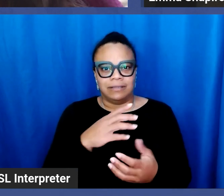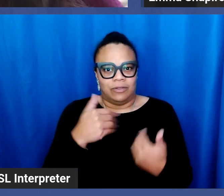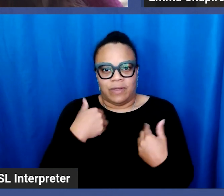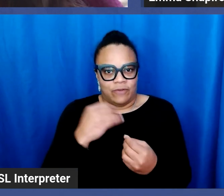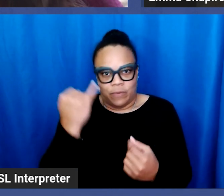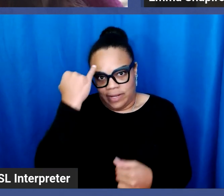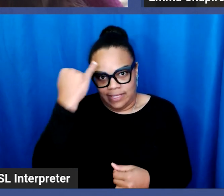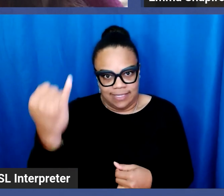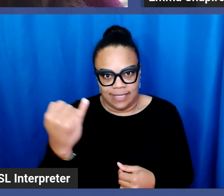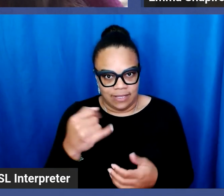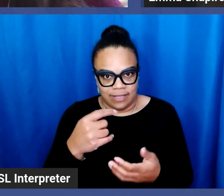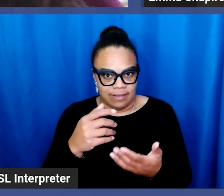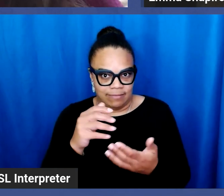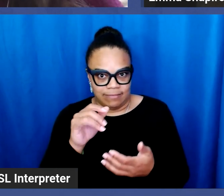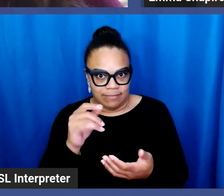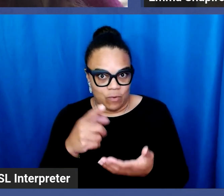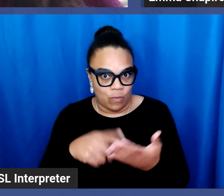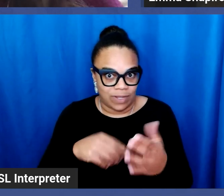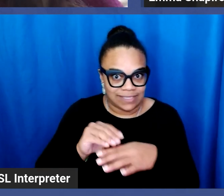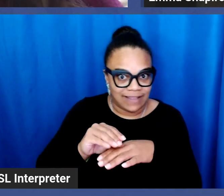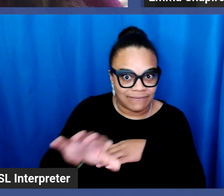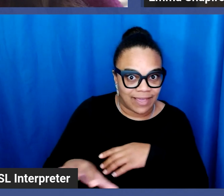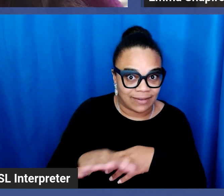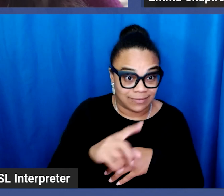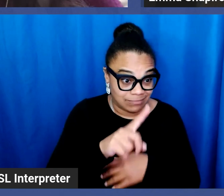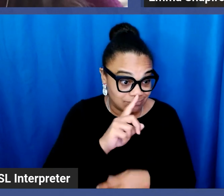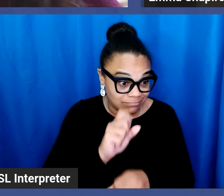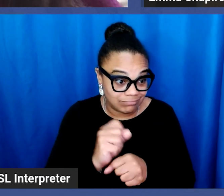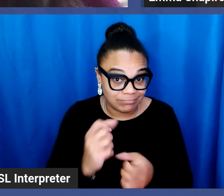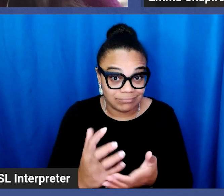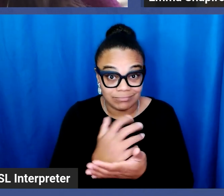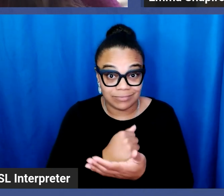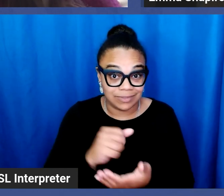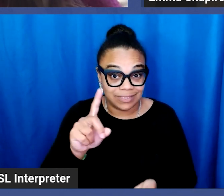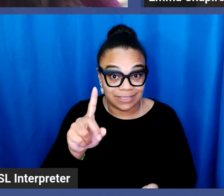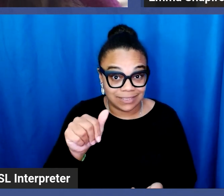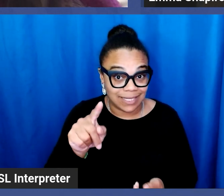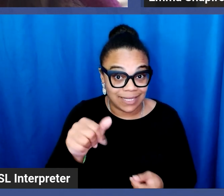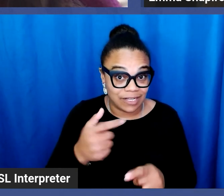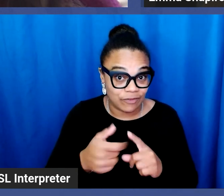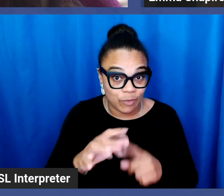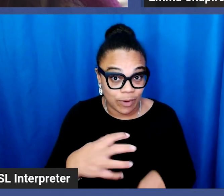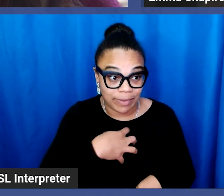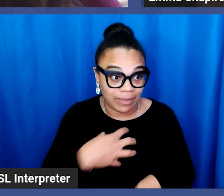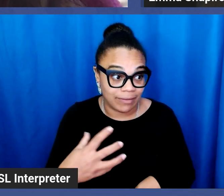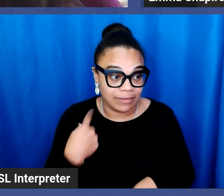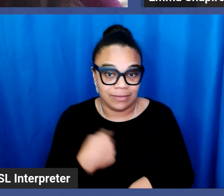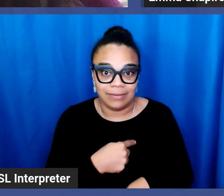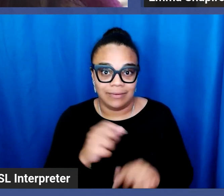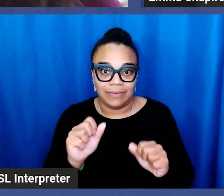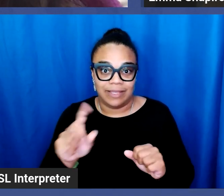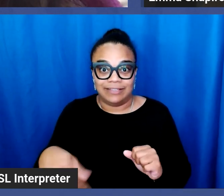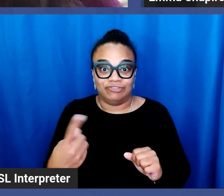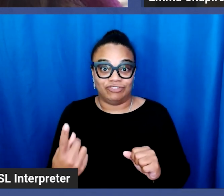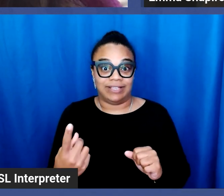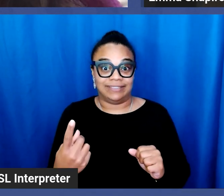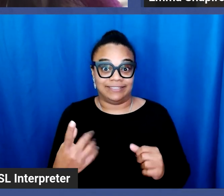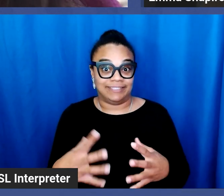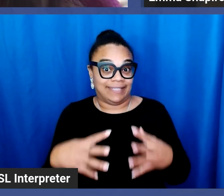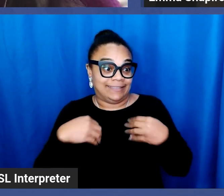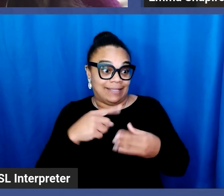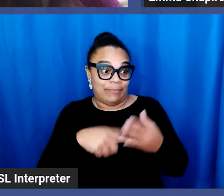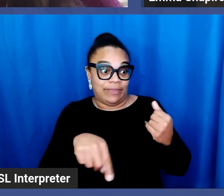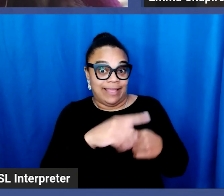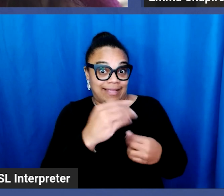idea what effect you're actually having or if they're actually even gathering data from your appeal. We can only take for granted what they tell